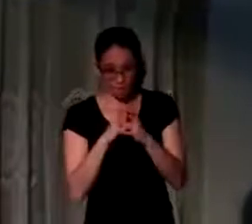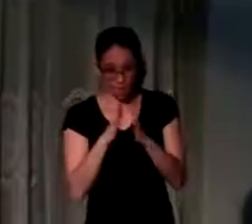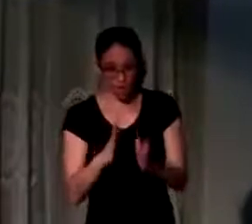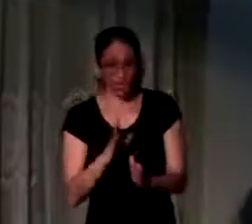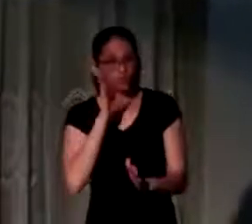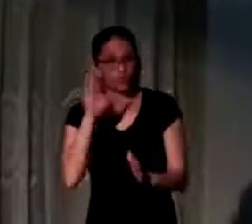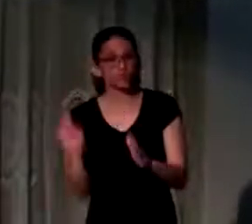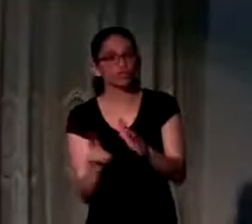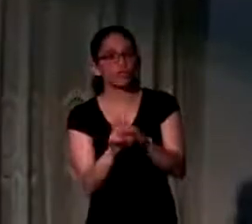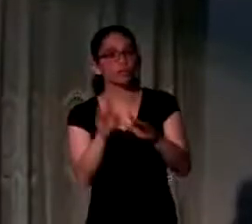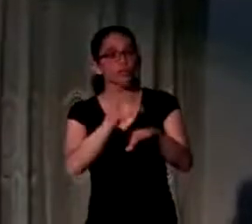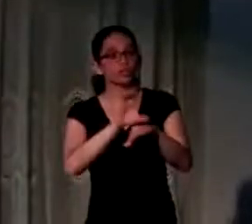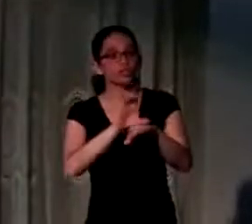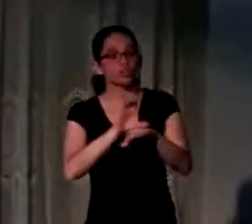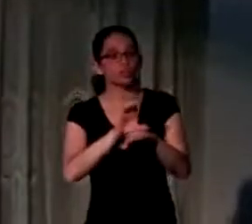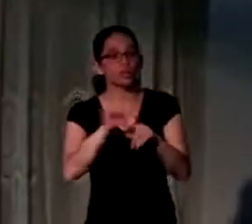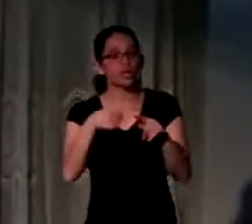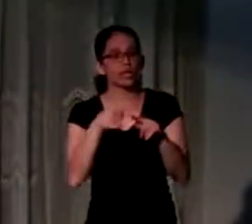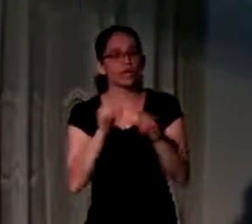More than half of American adults.